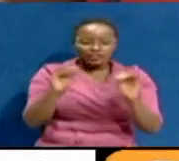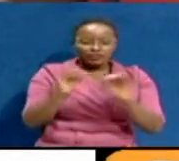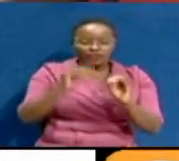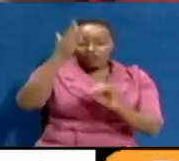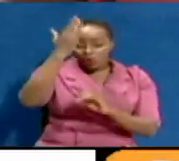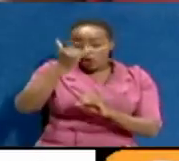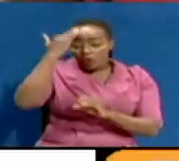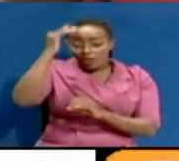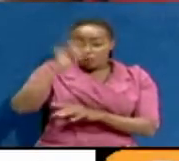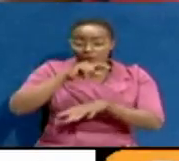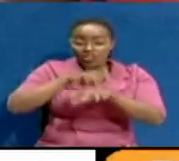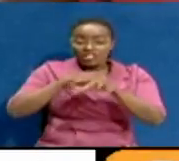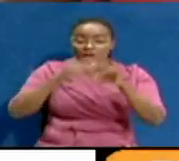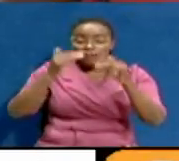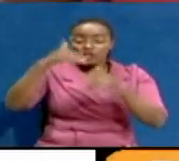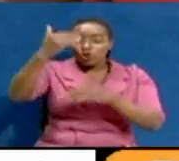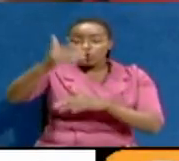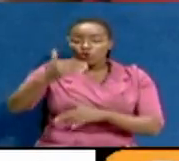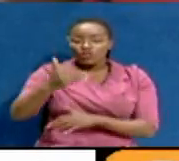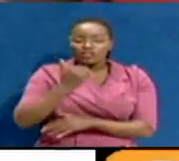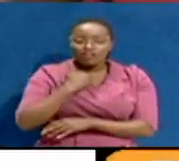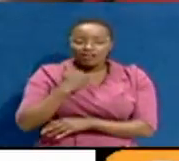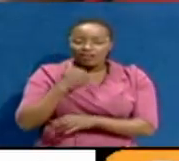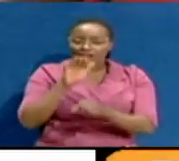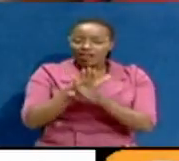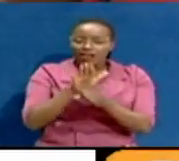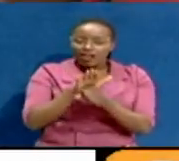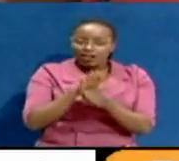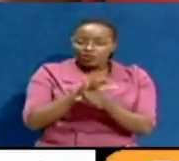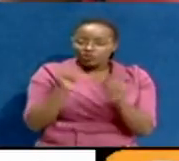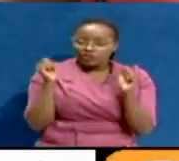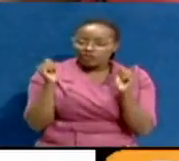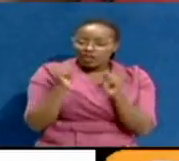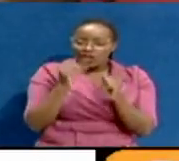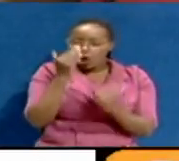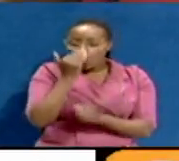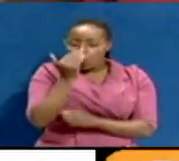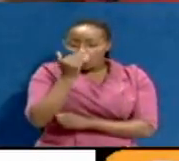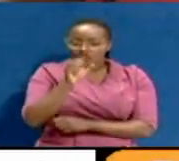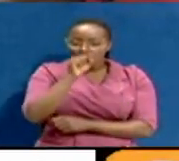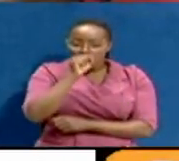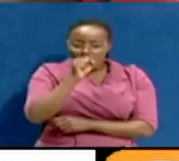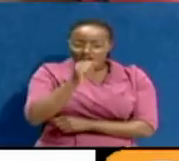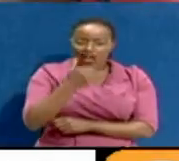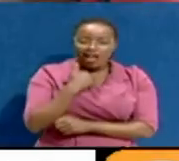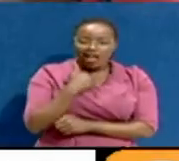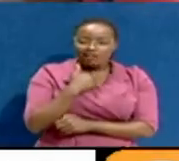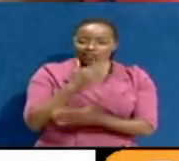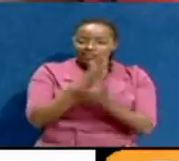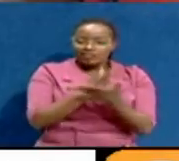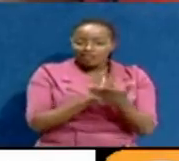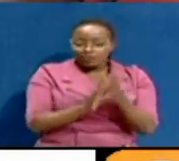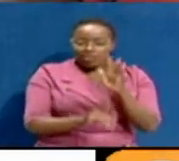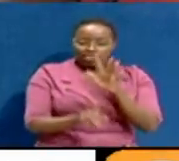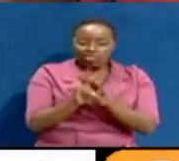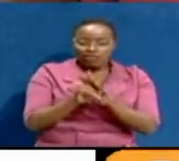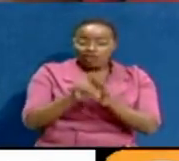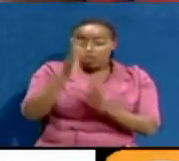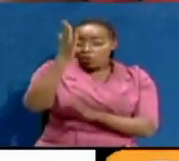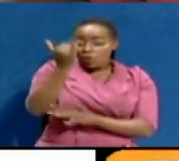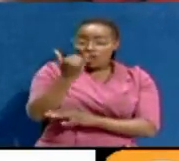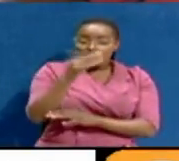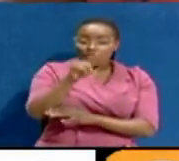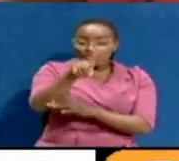that around this time, we usually have a lot of colds and coughs. Some of it we found to be caused by